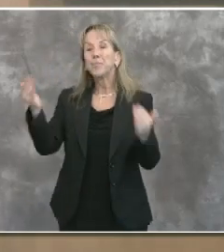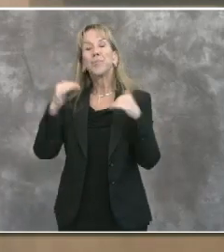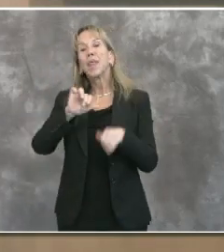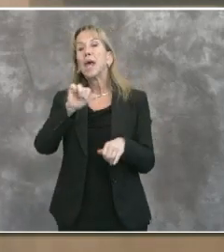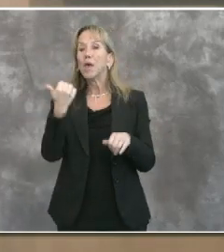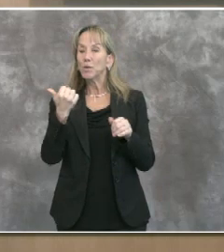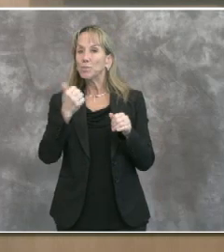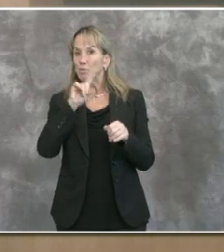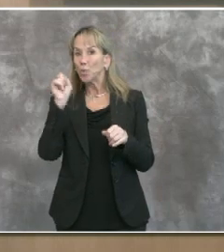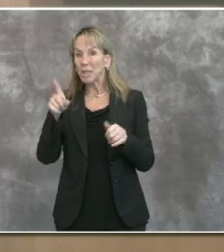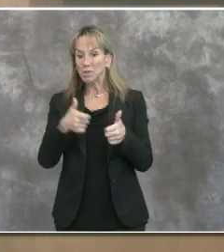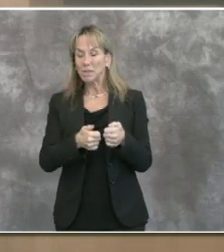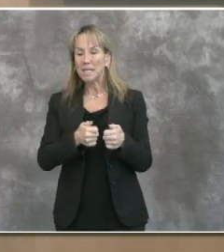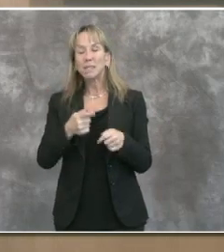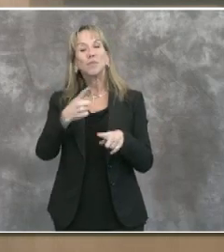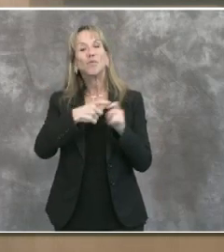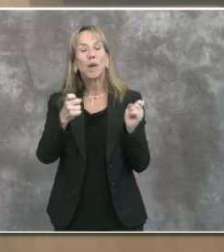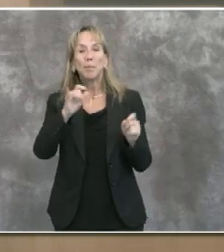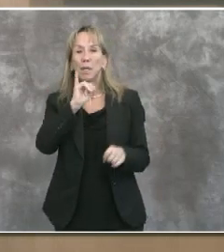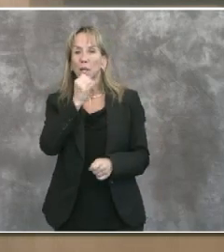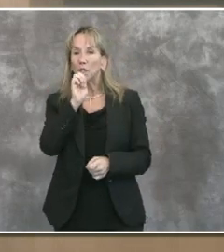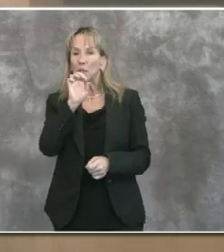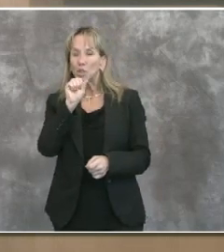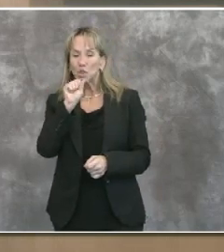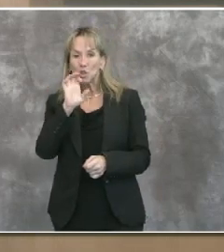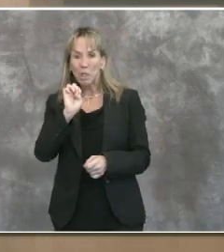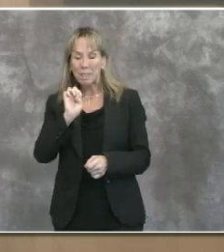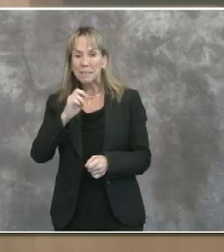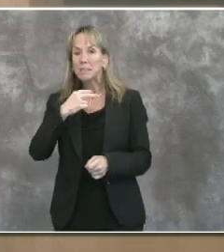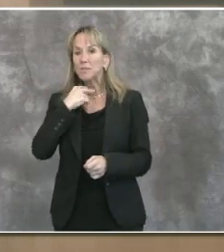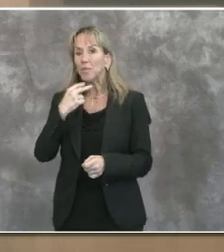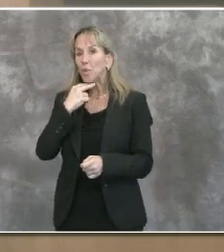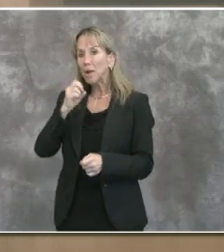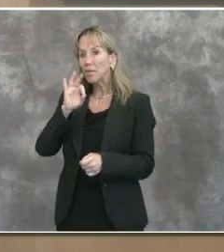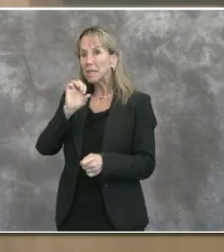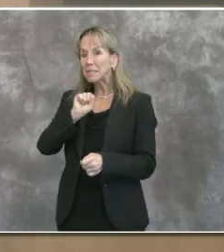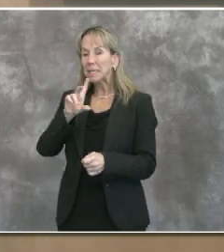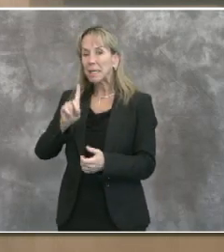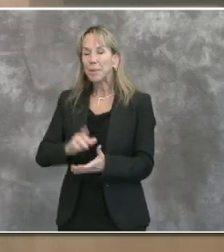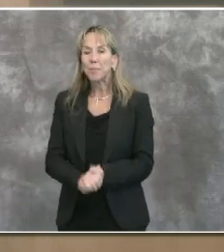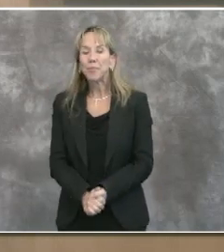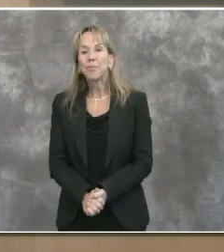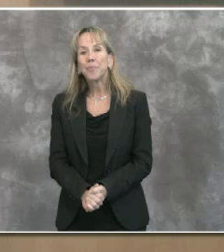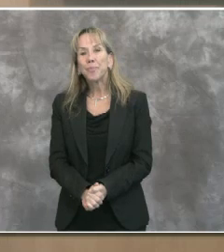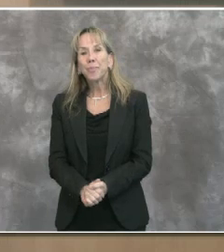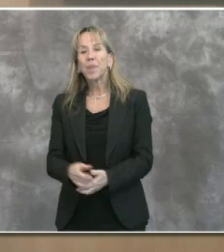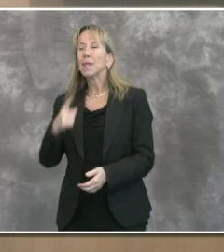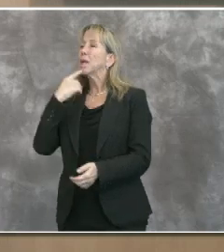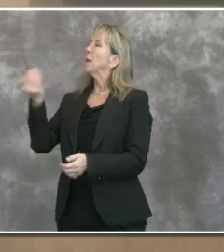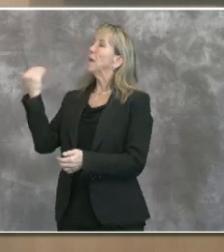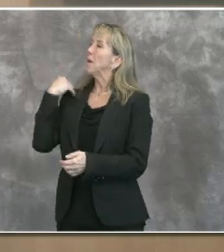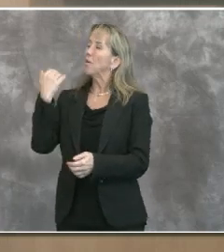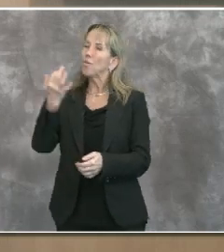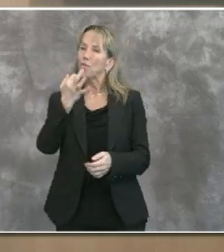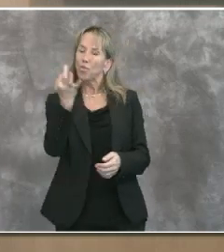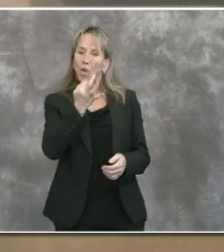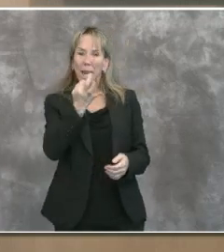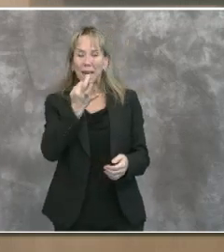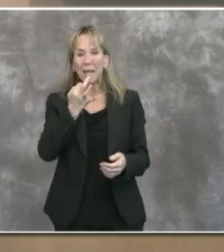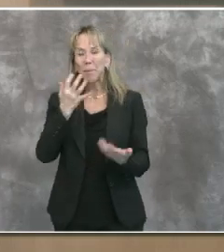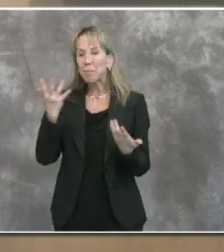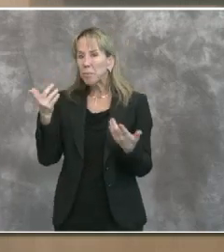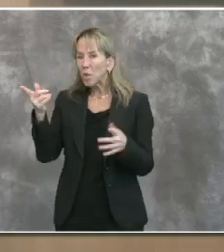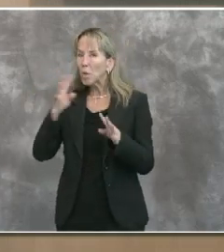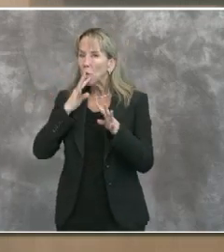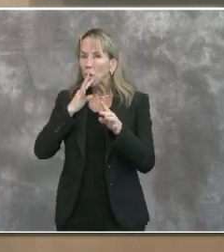Voice of San Diego. On Friday, you, Dr. McDonald, said that you're not evaluating any proposals from companies to